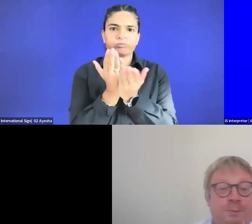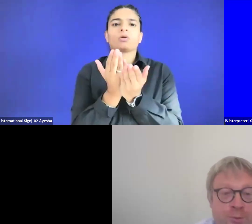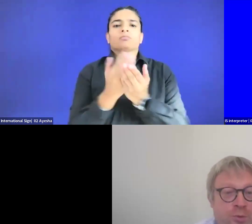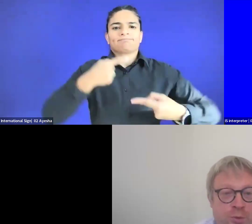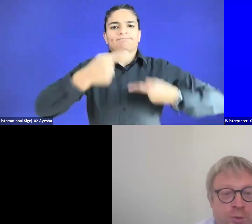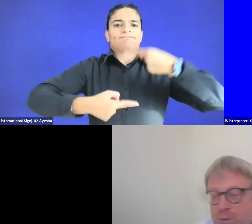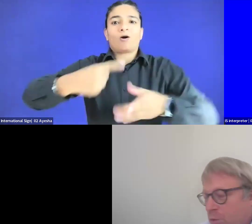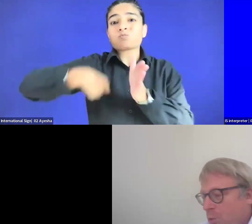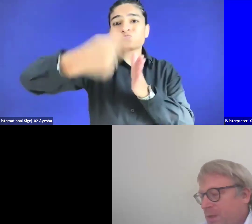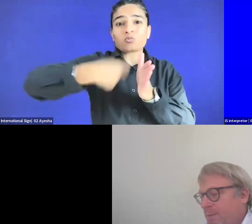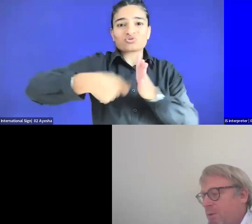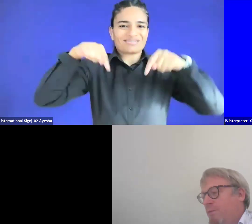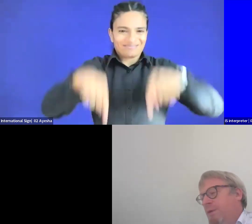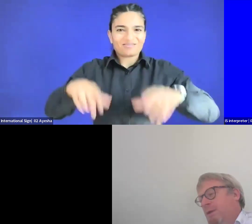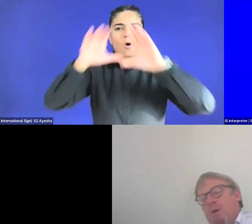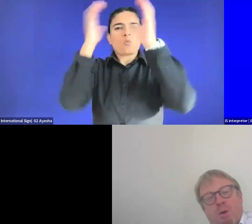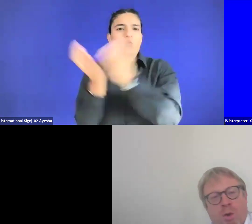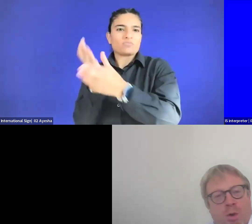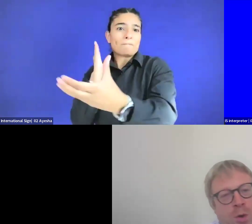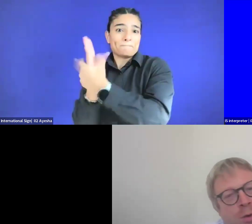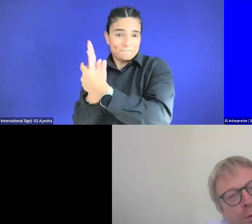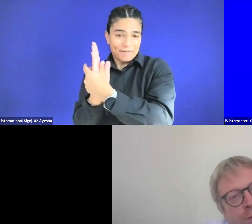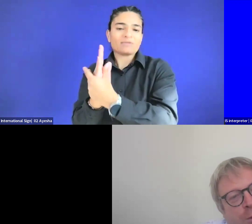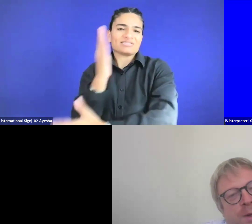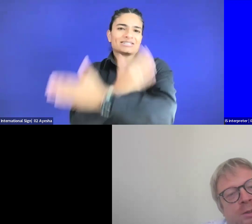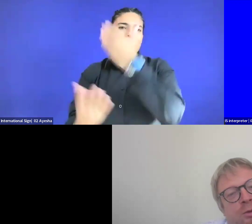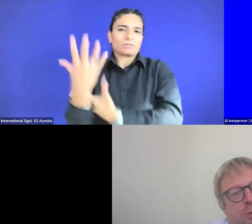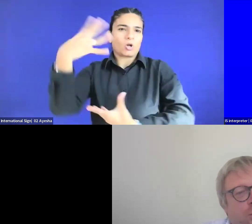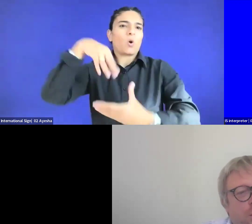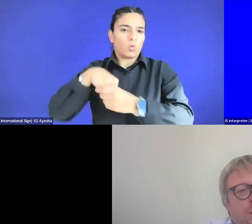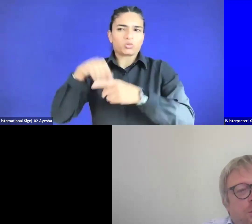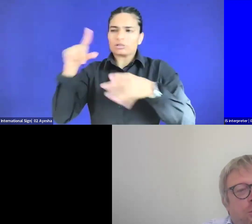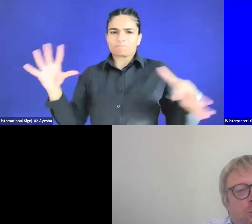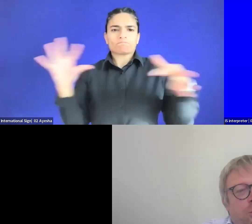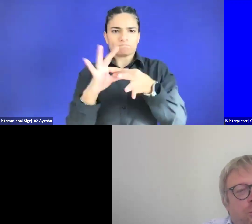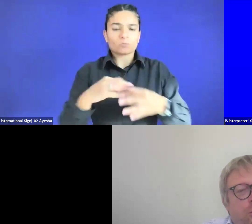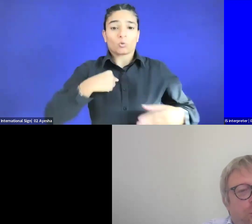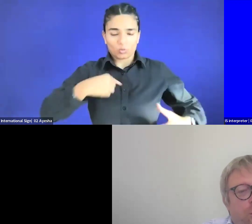is correspond to the commitment of the World Bank